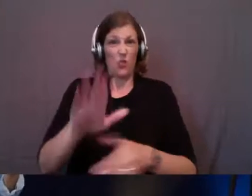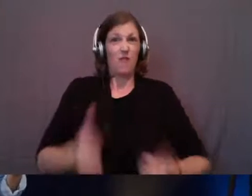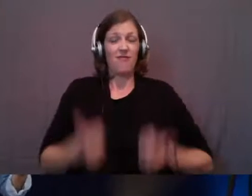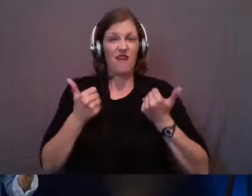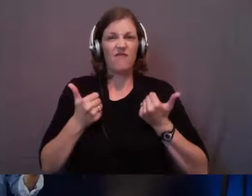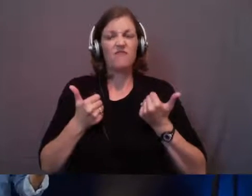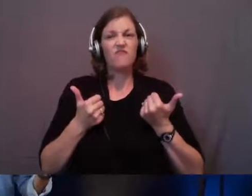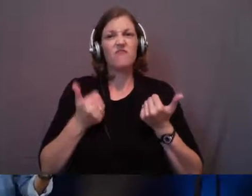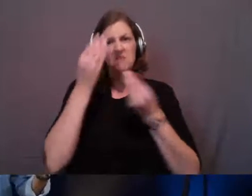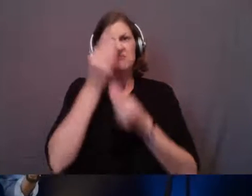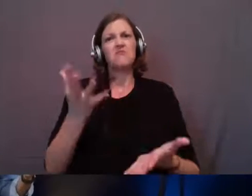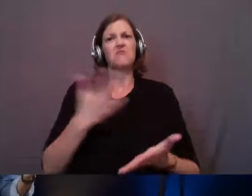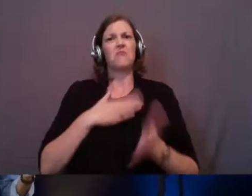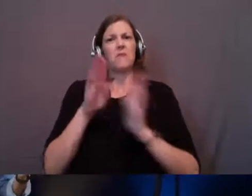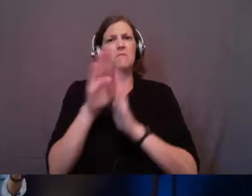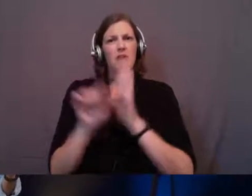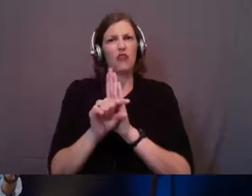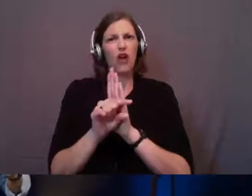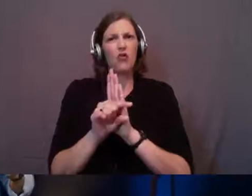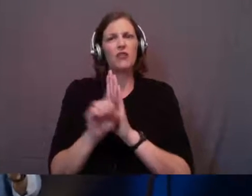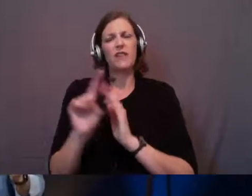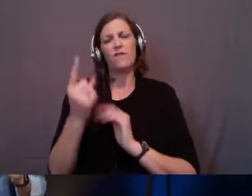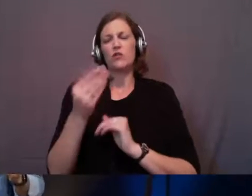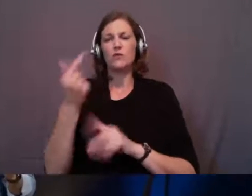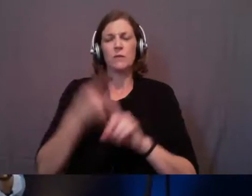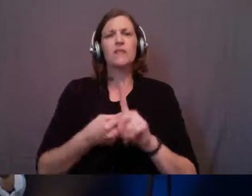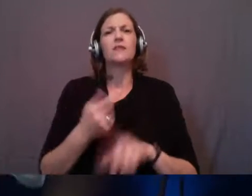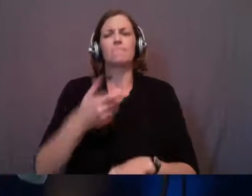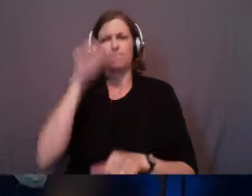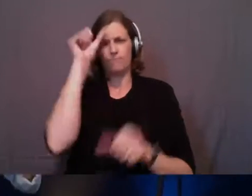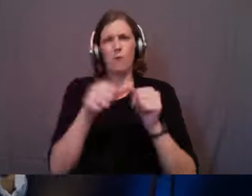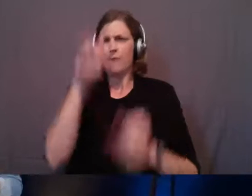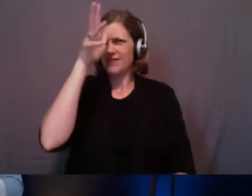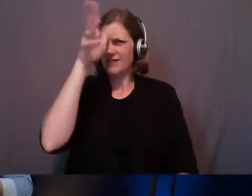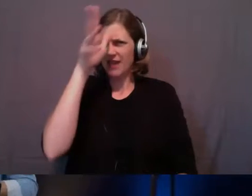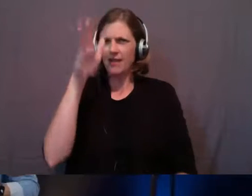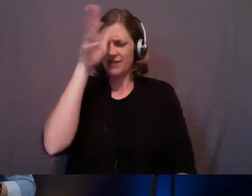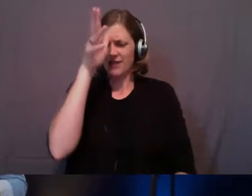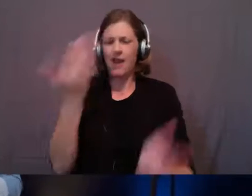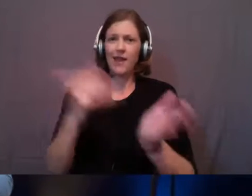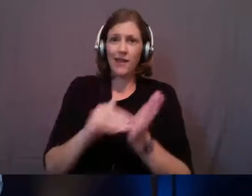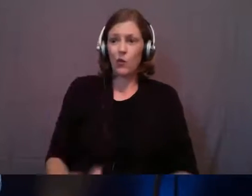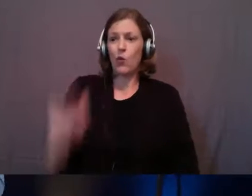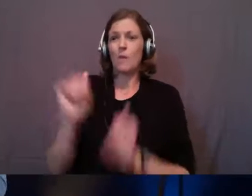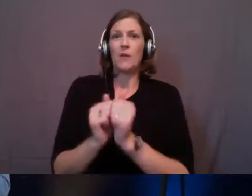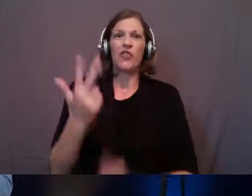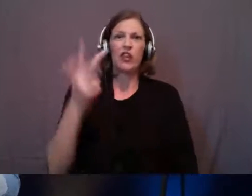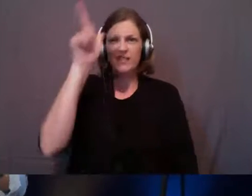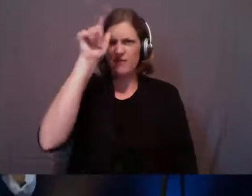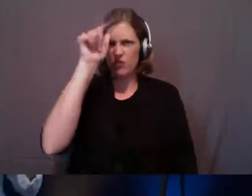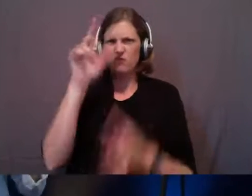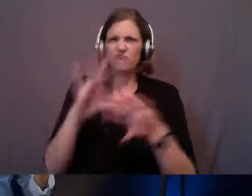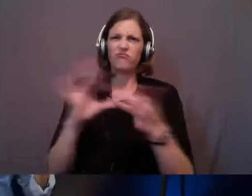my background quite a bit in these first few months, and I remember my dad, again, grew up with 3 stepfathers. We'll tell his story some other day,